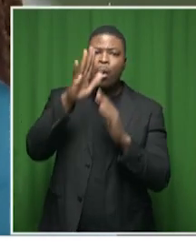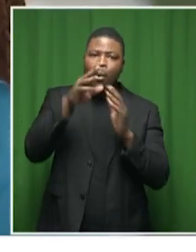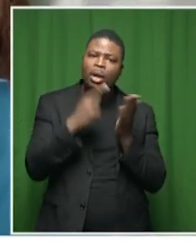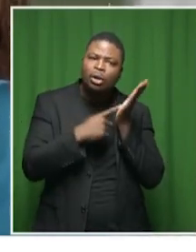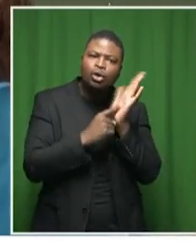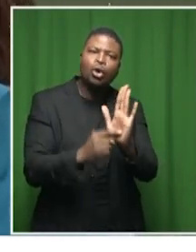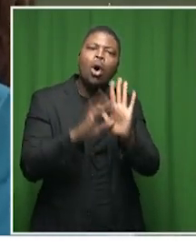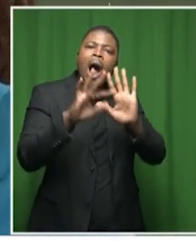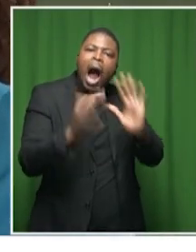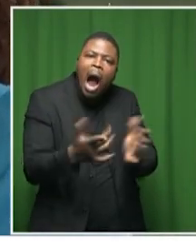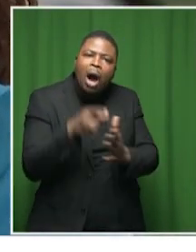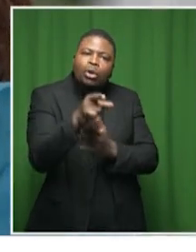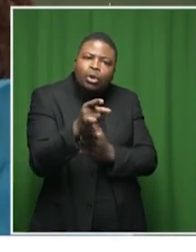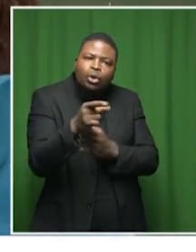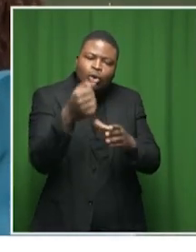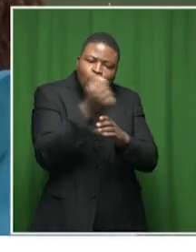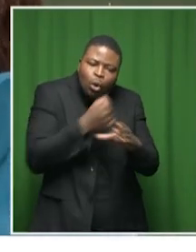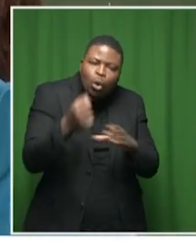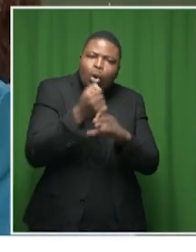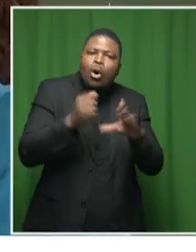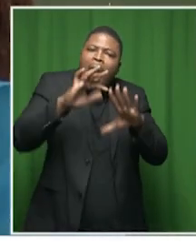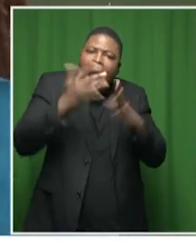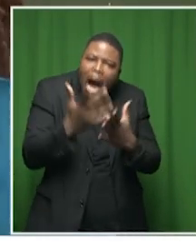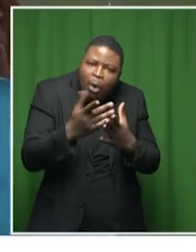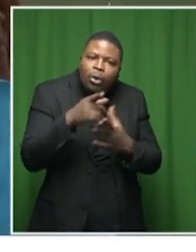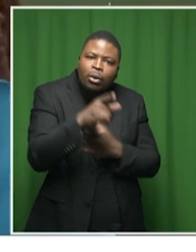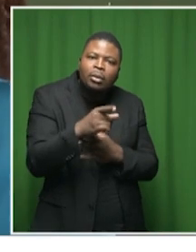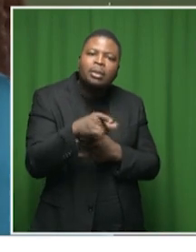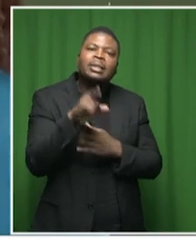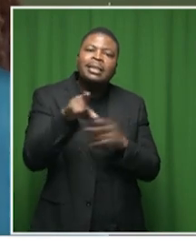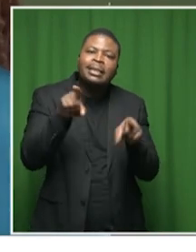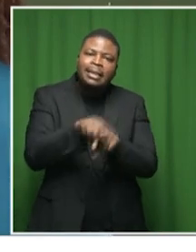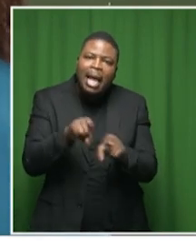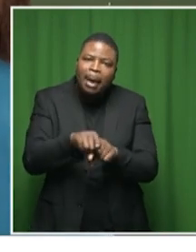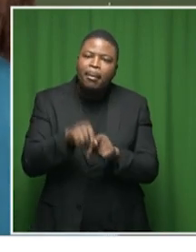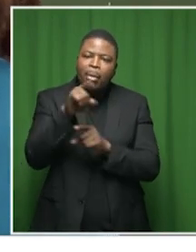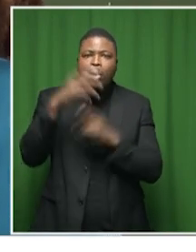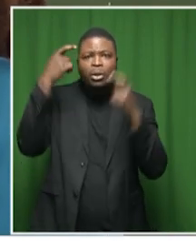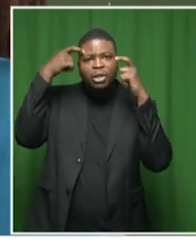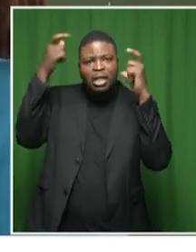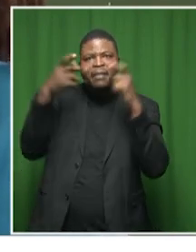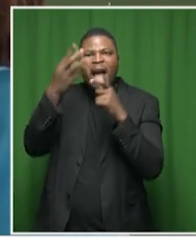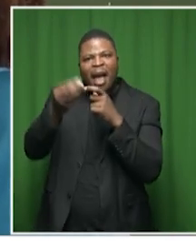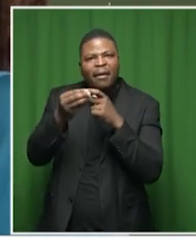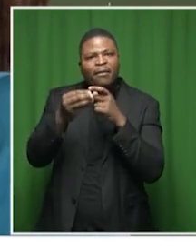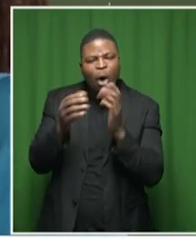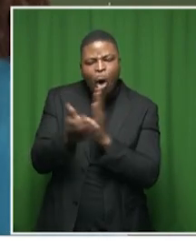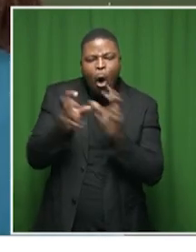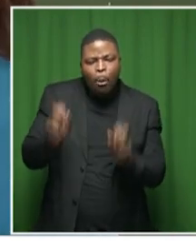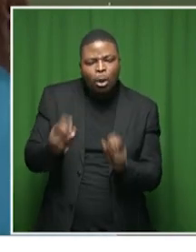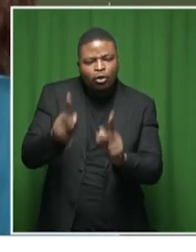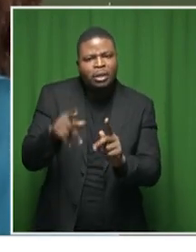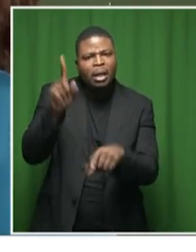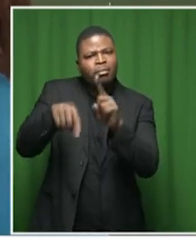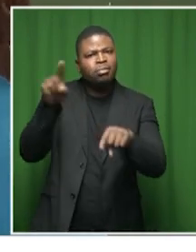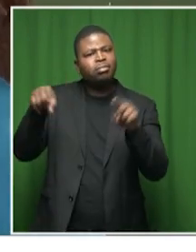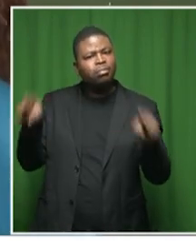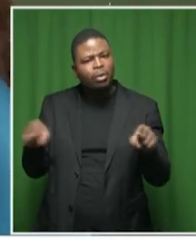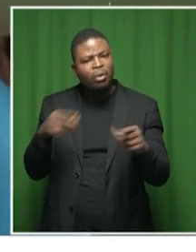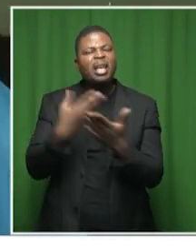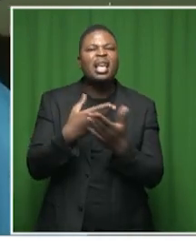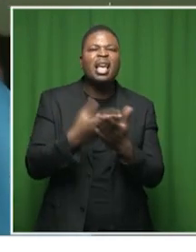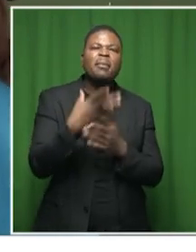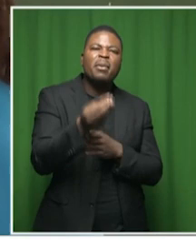will show how, what kind of opportunities are there, that you don't become only a chef. You can be a sous